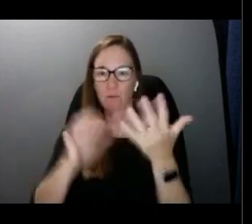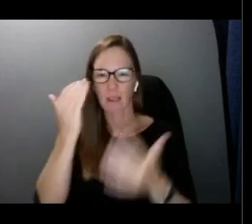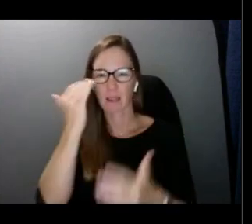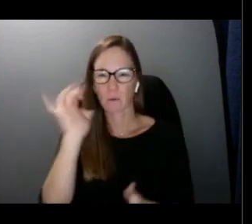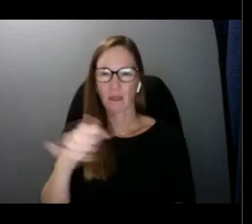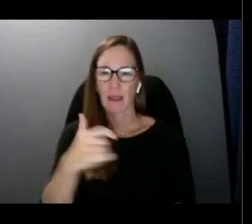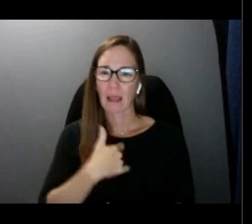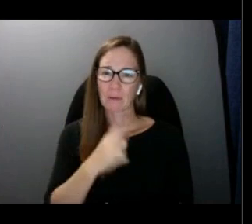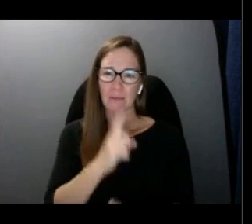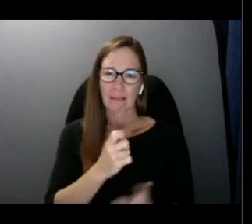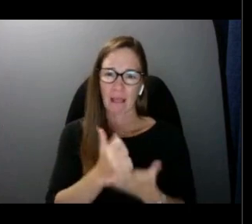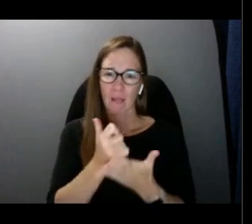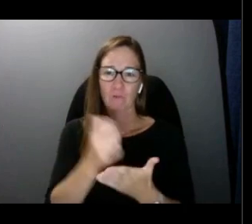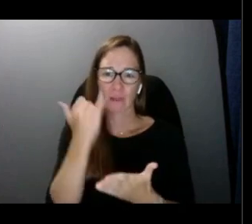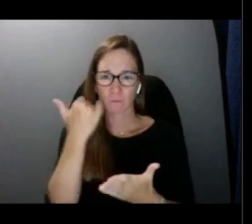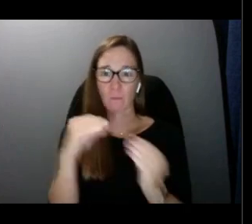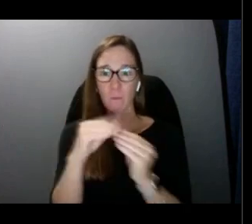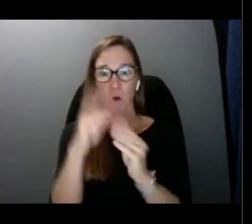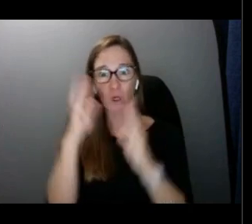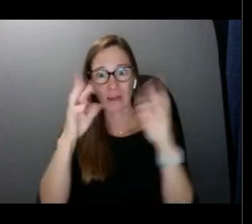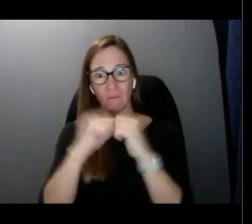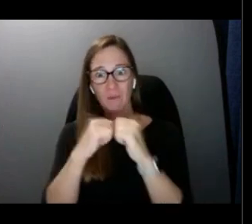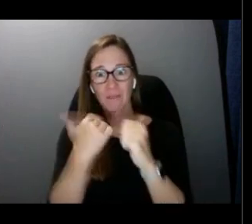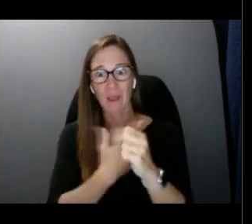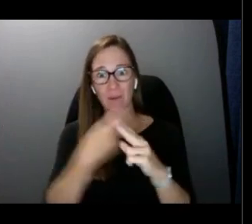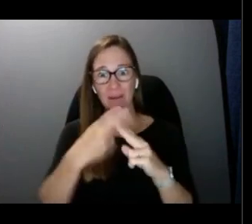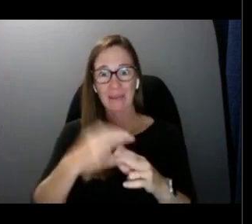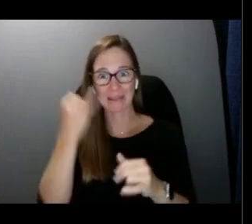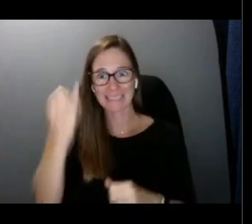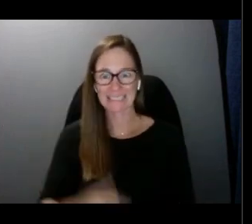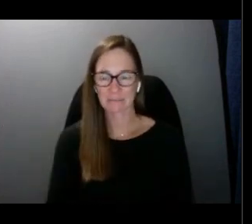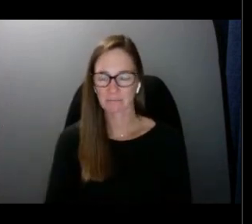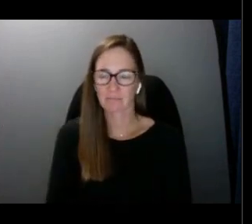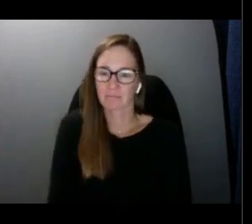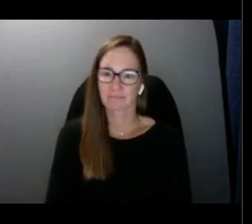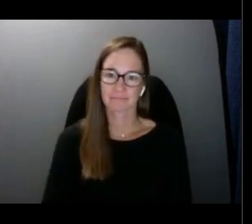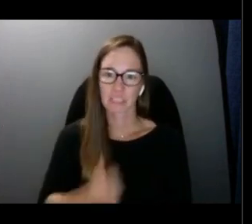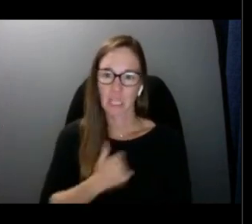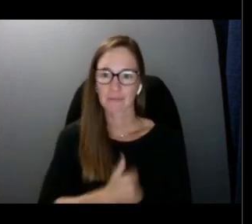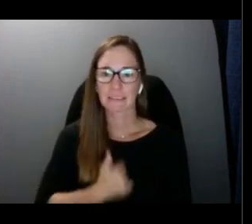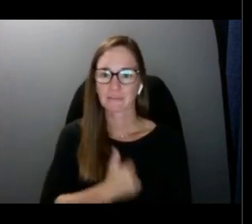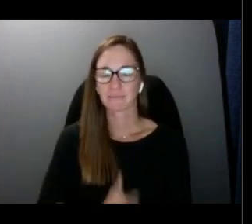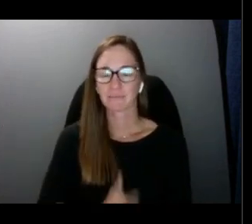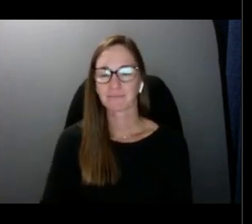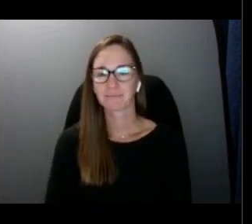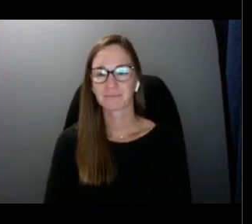Would be really helpful if we were more creative in our naming schemes. Sorry.